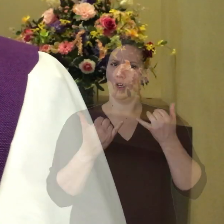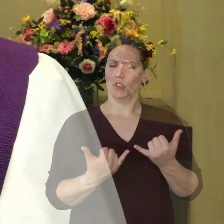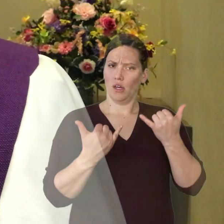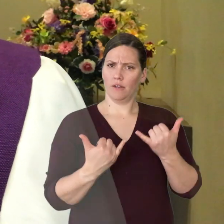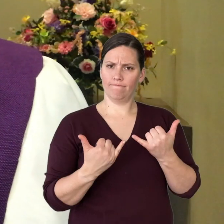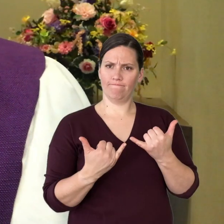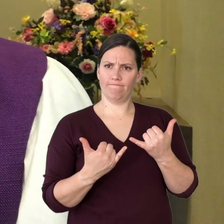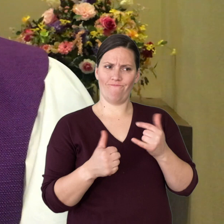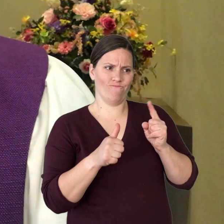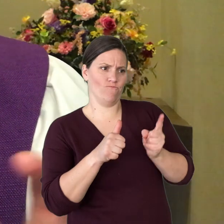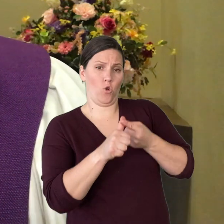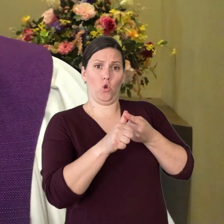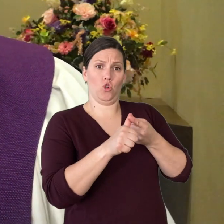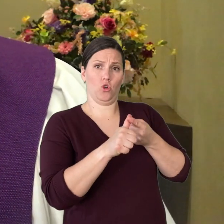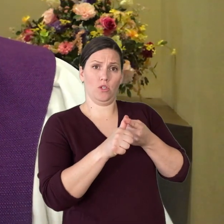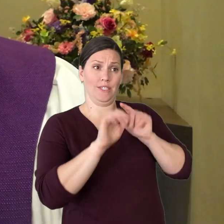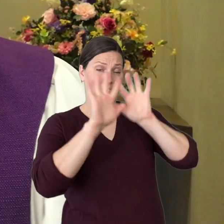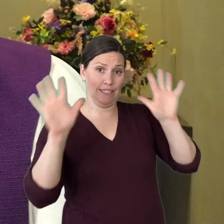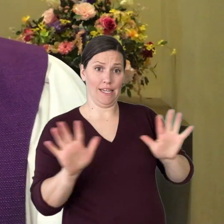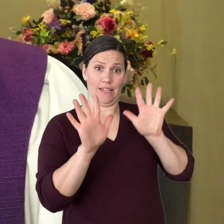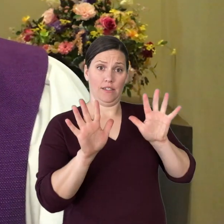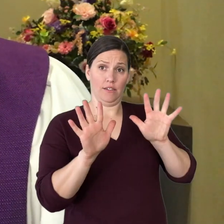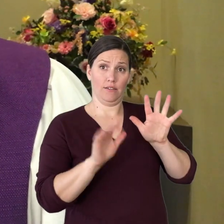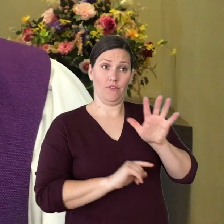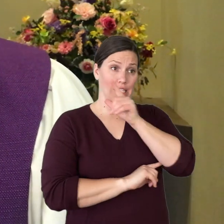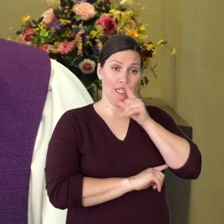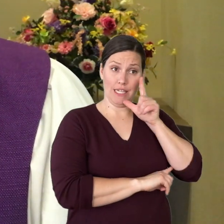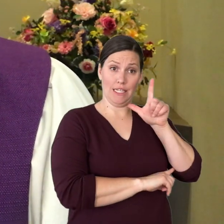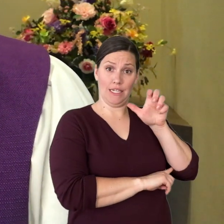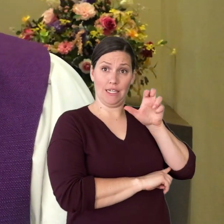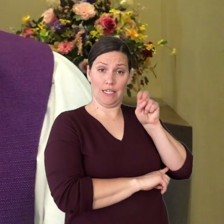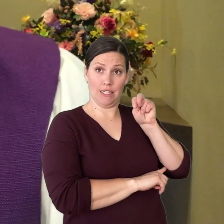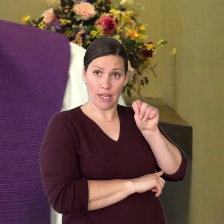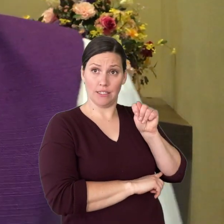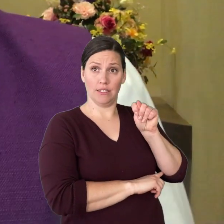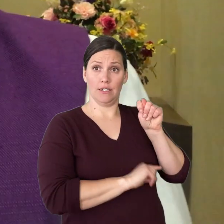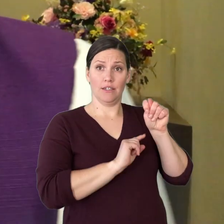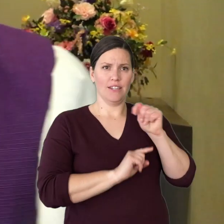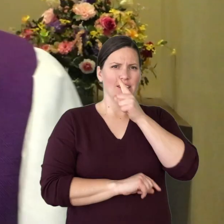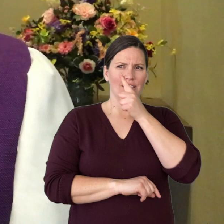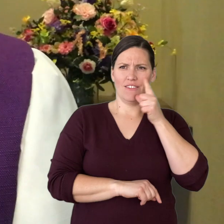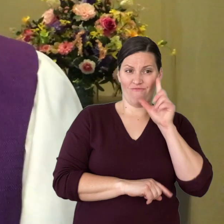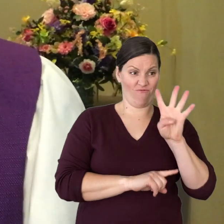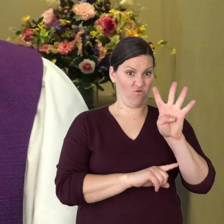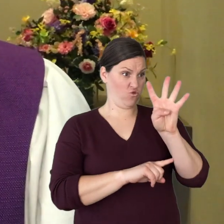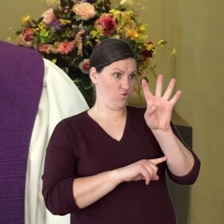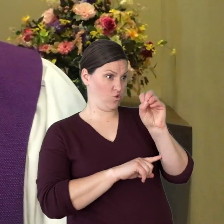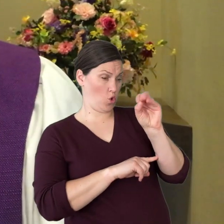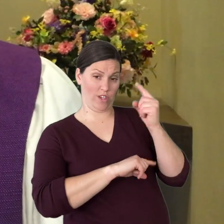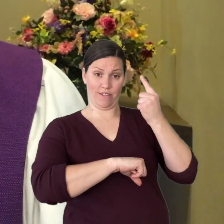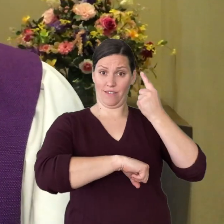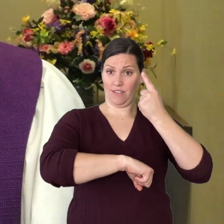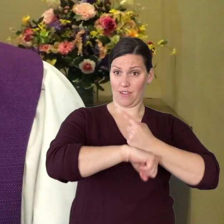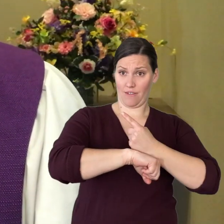Amen. Today is the first Sunday in Lent. Lent is a